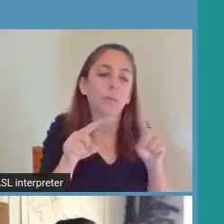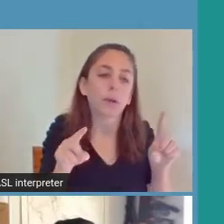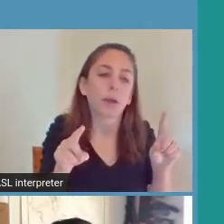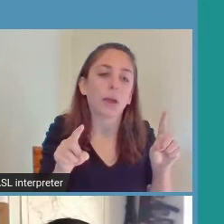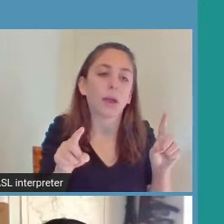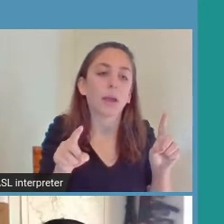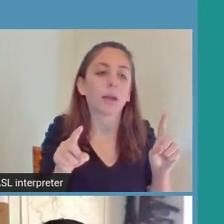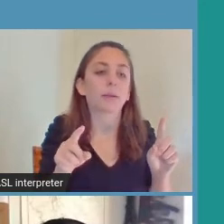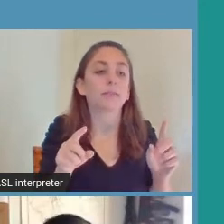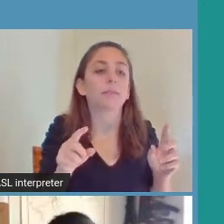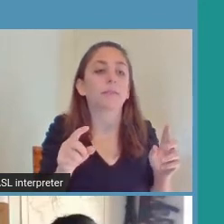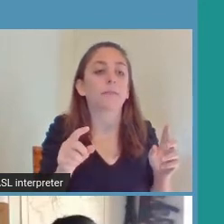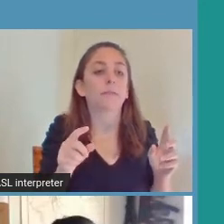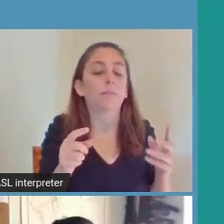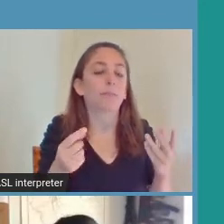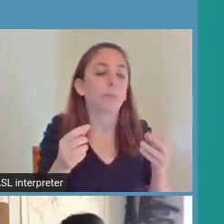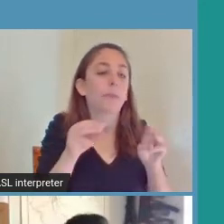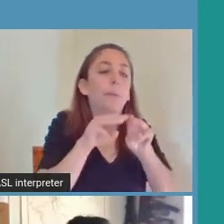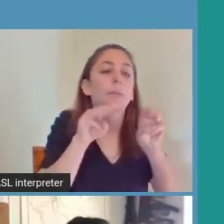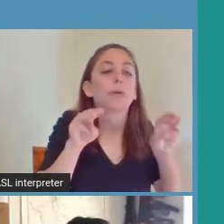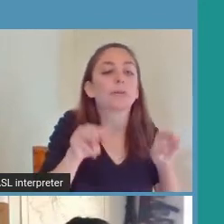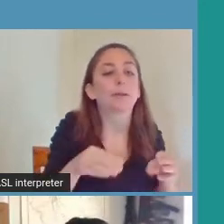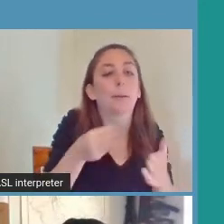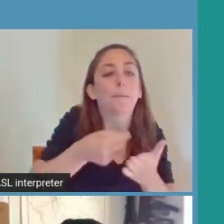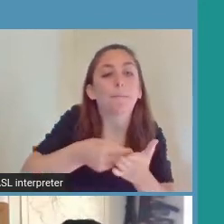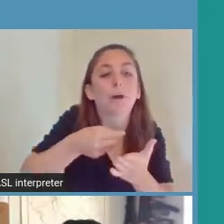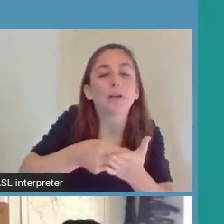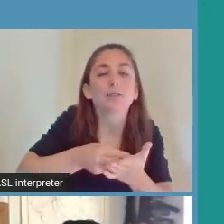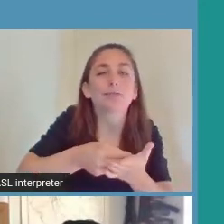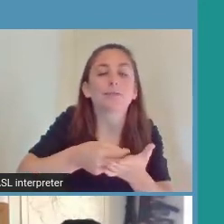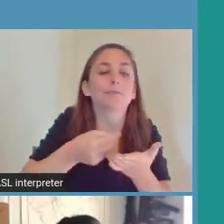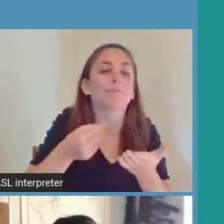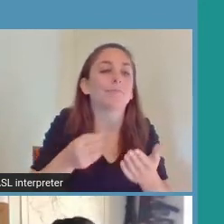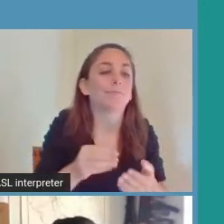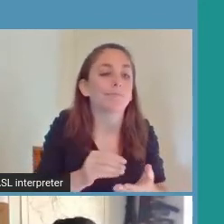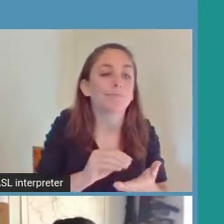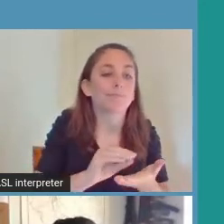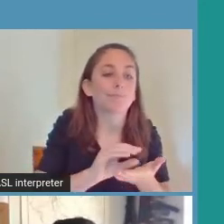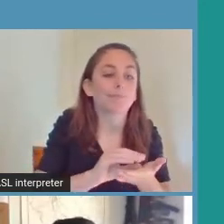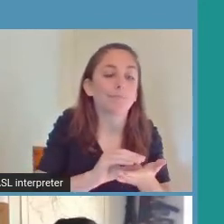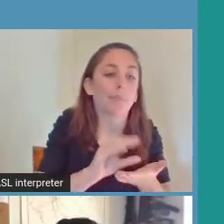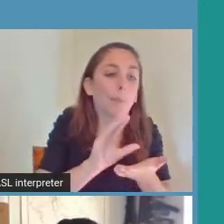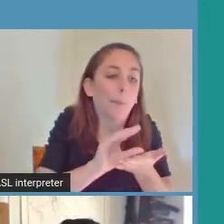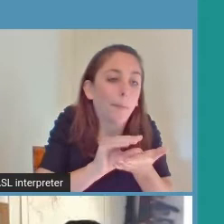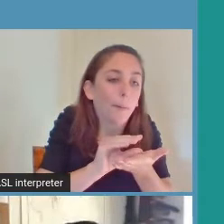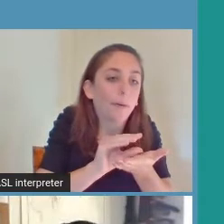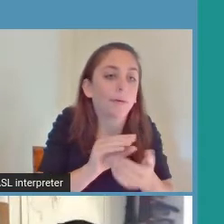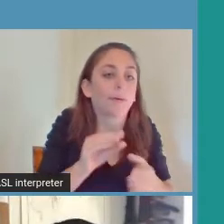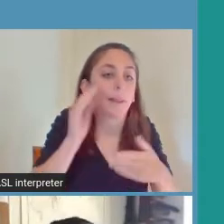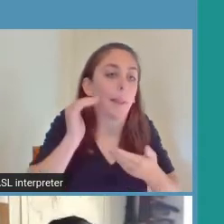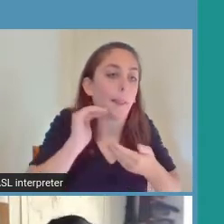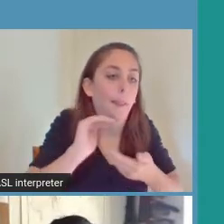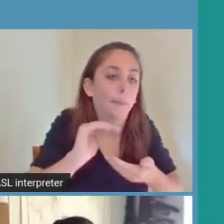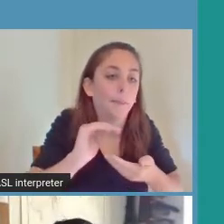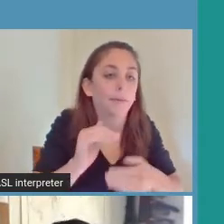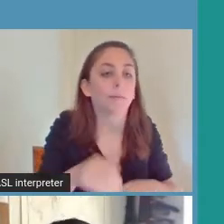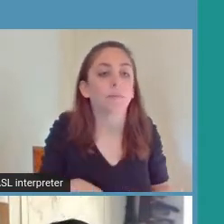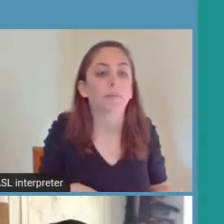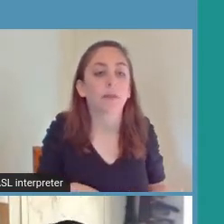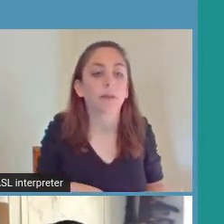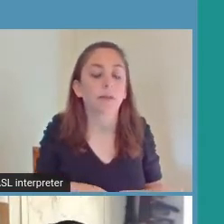nonprofit museum. We don't have the largest budget. The LLC that I have has some of that equipment that we could use. So we teamed the two